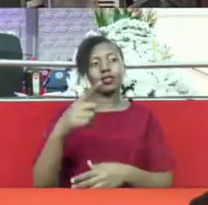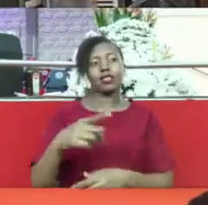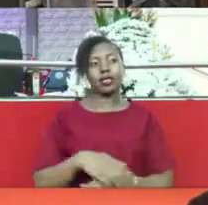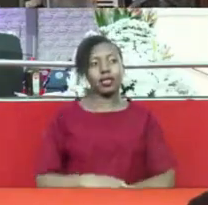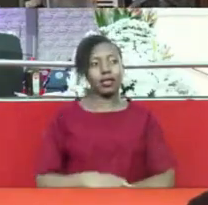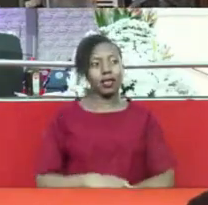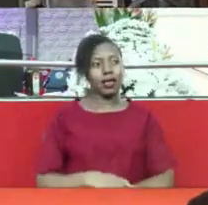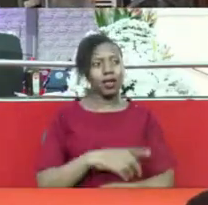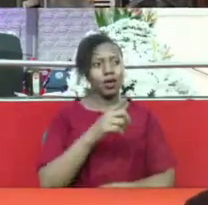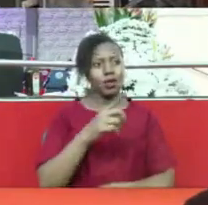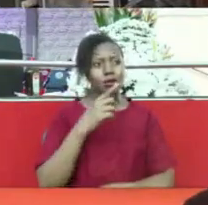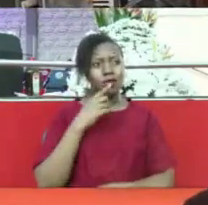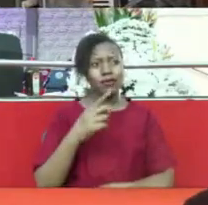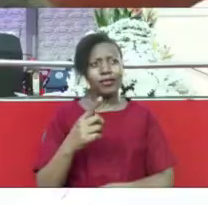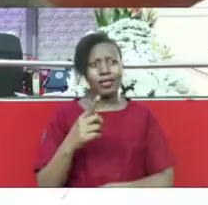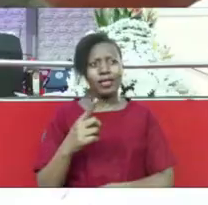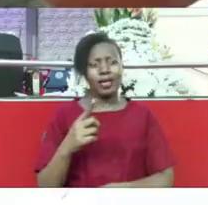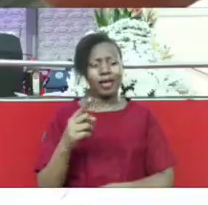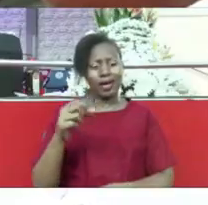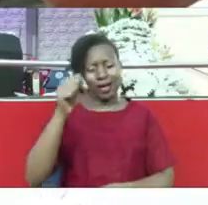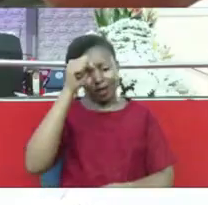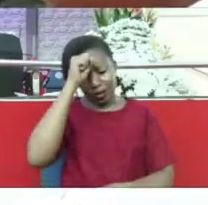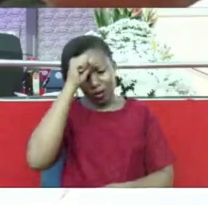bubu? Who does not? I am